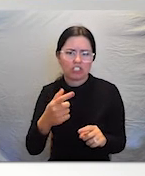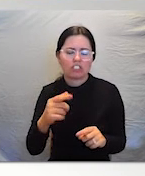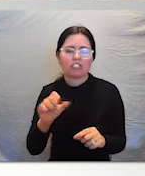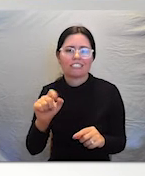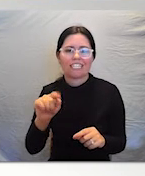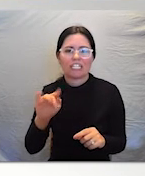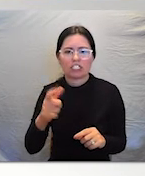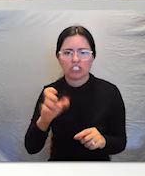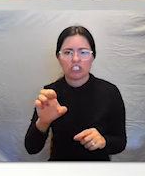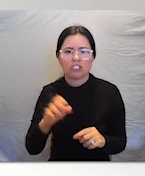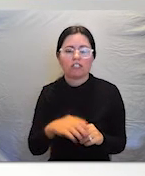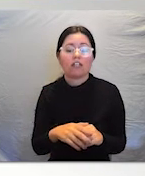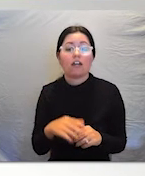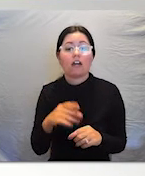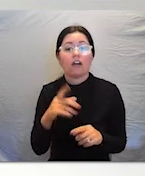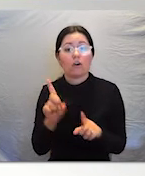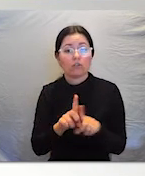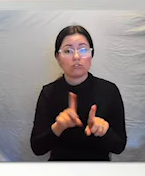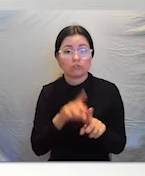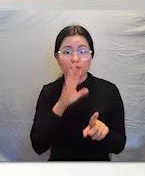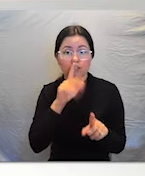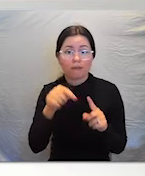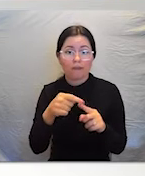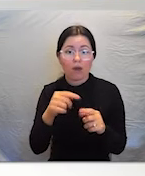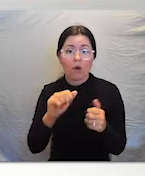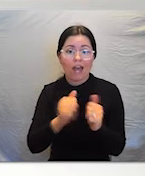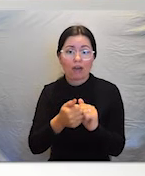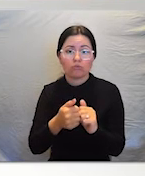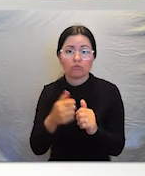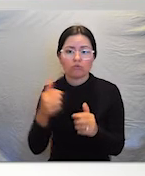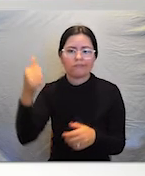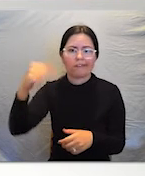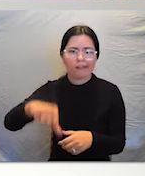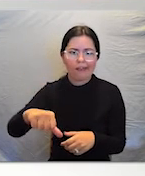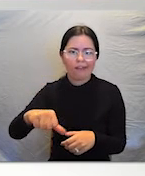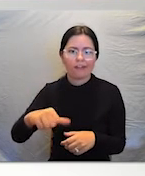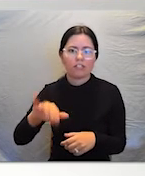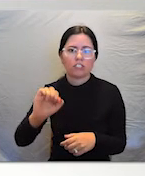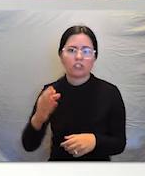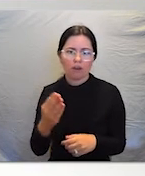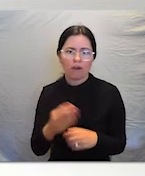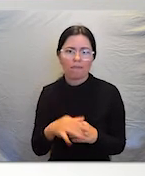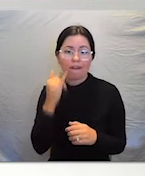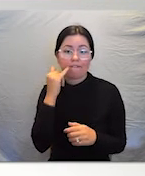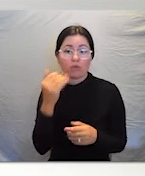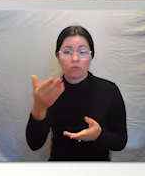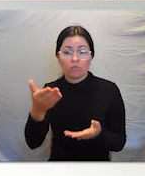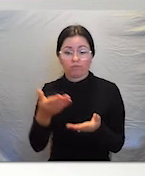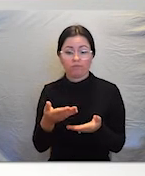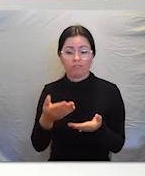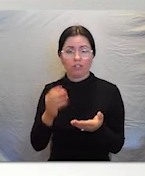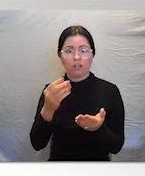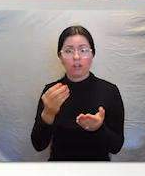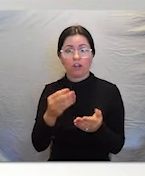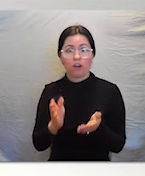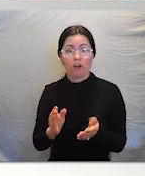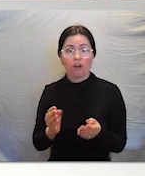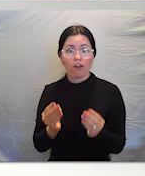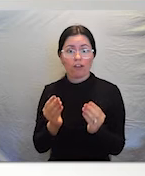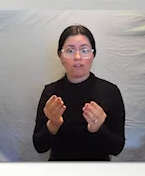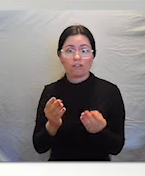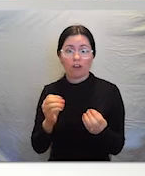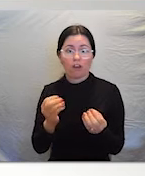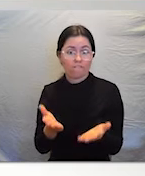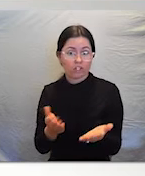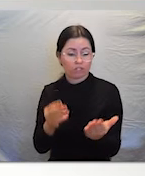job, and how to accept an offer, because that's important too. Who knows? The person